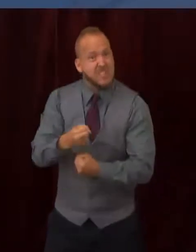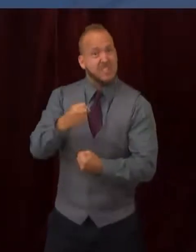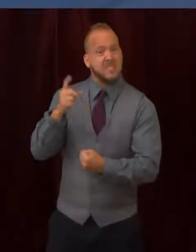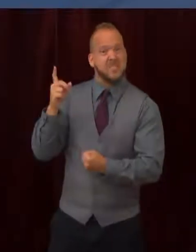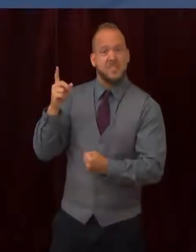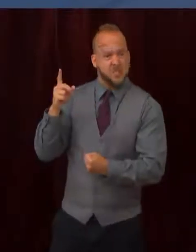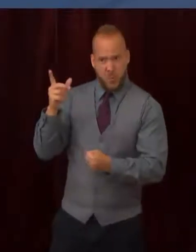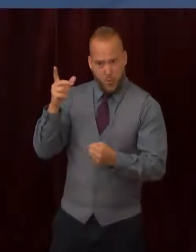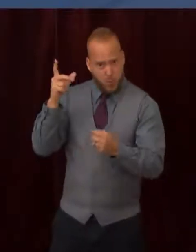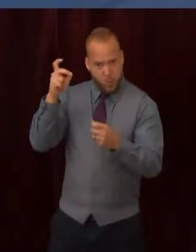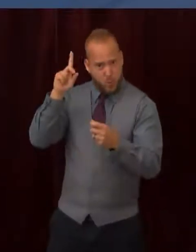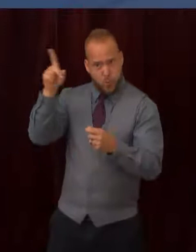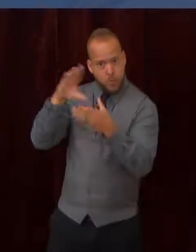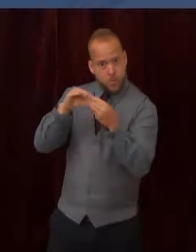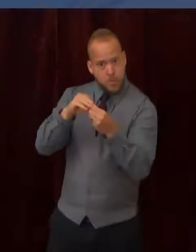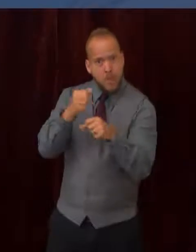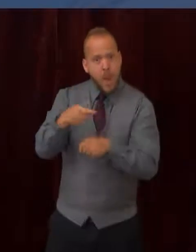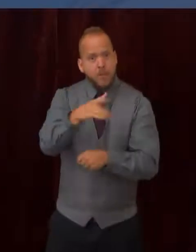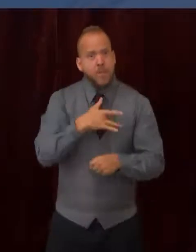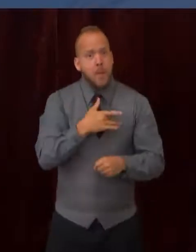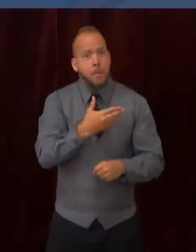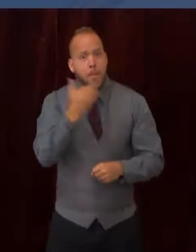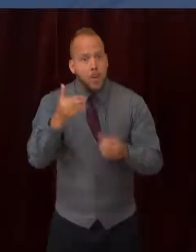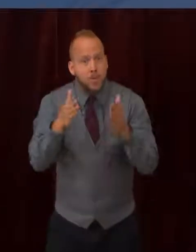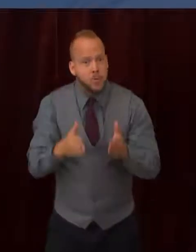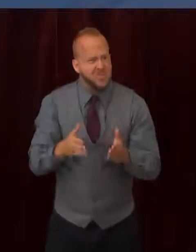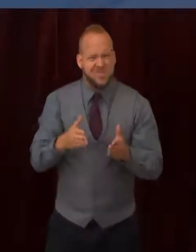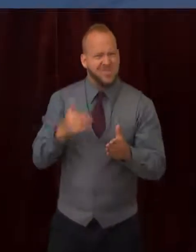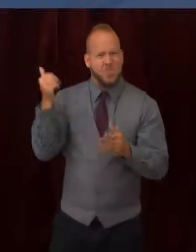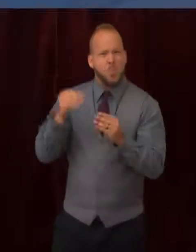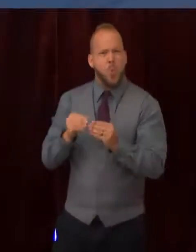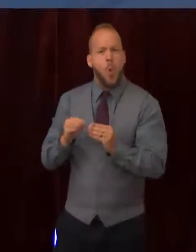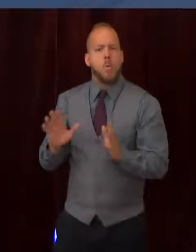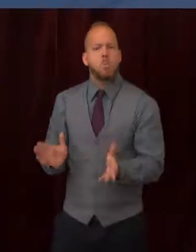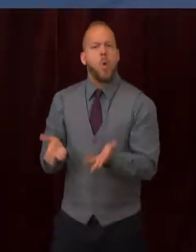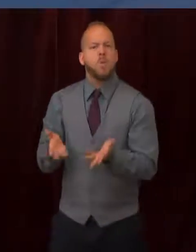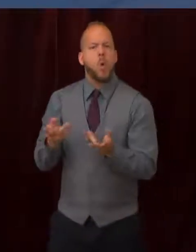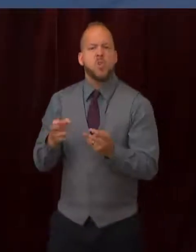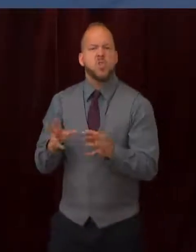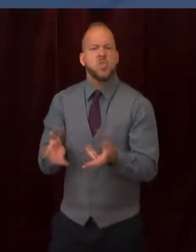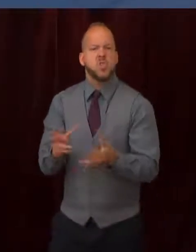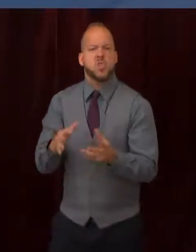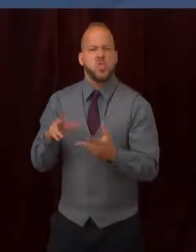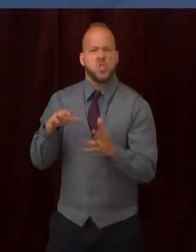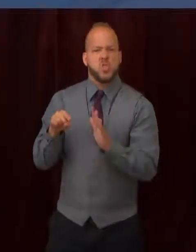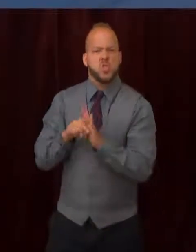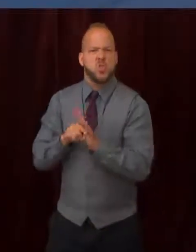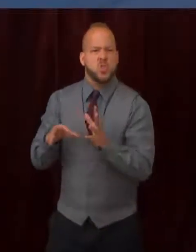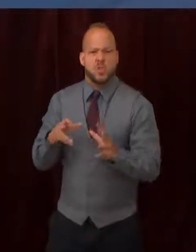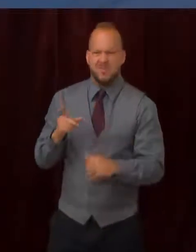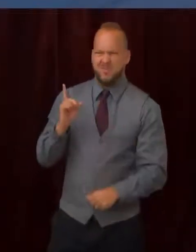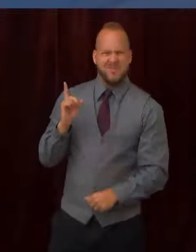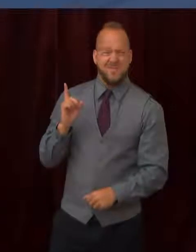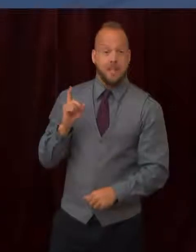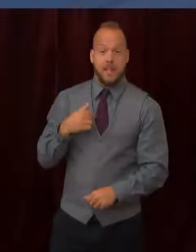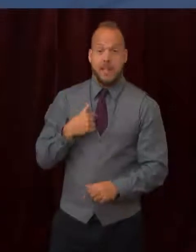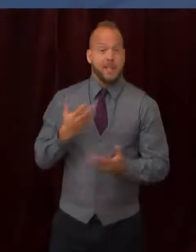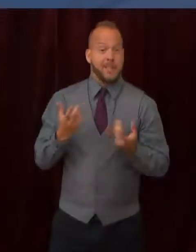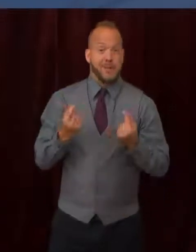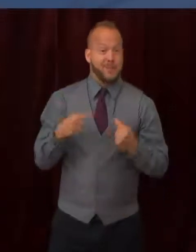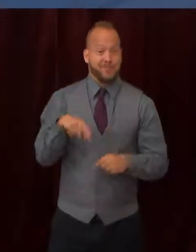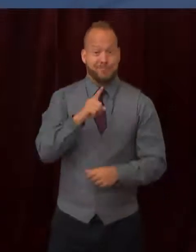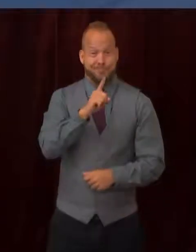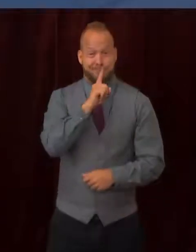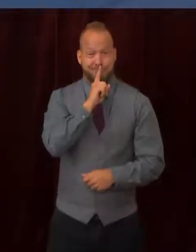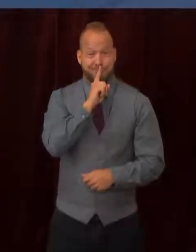think the most helpful thing the president could do at this point is to enjoy silence and let governors do the great